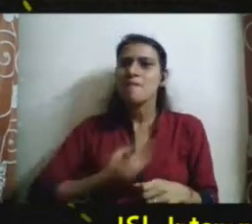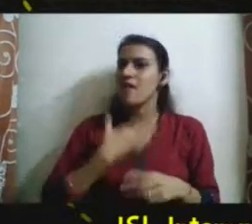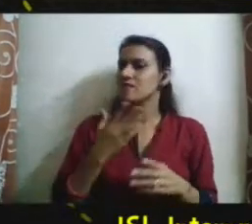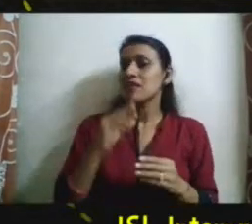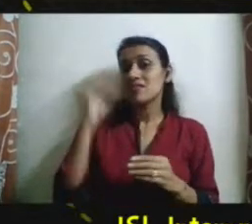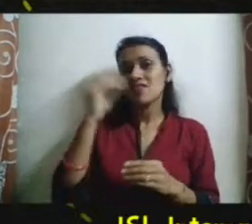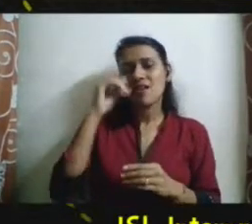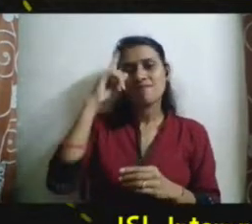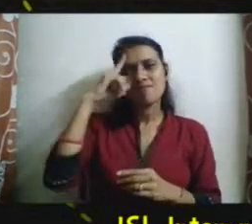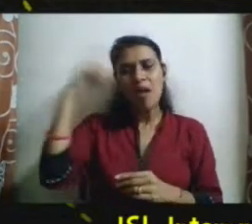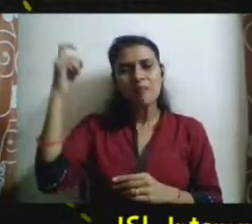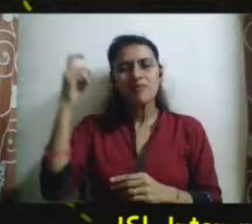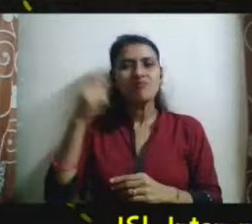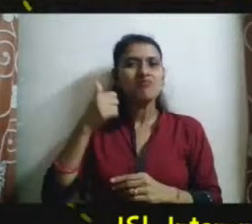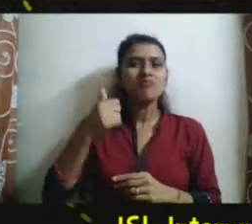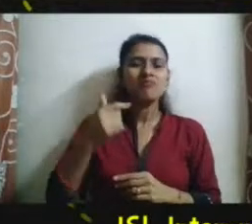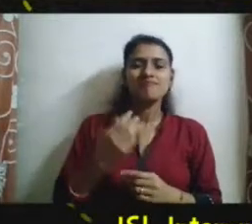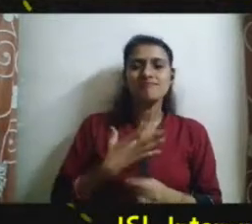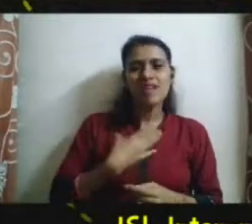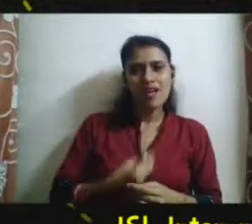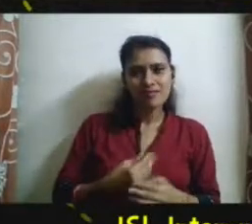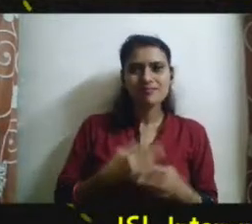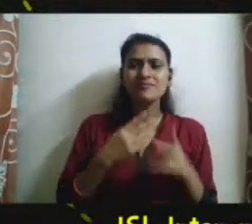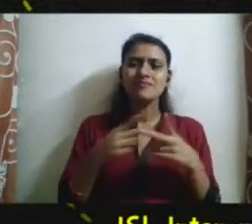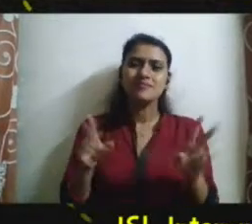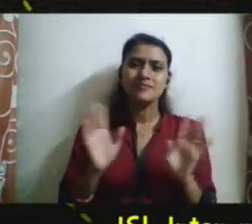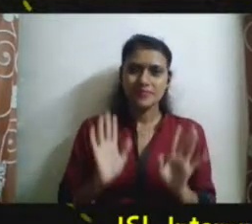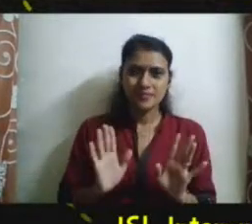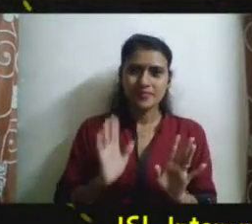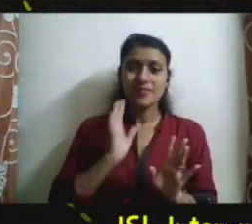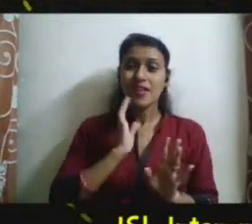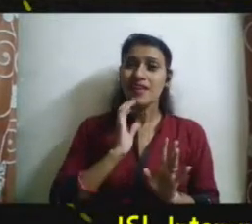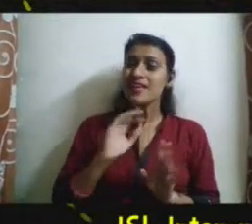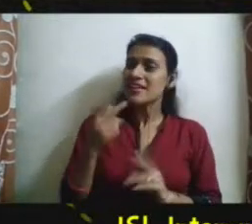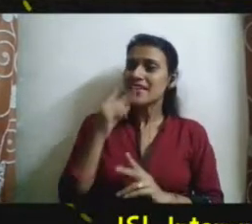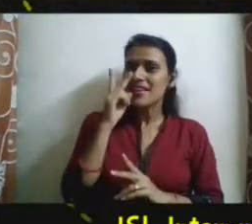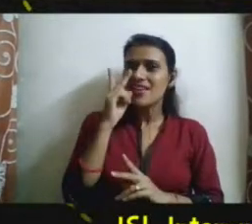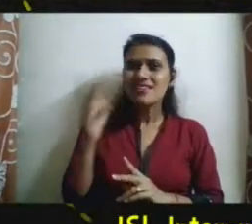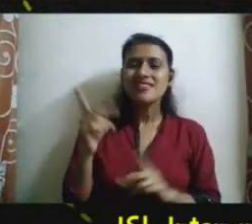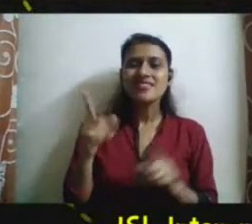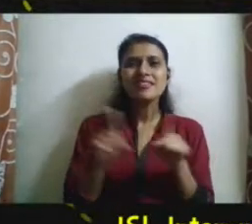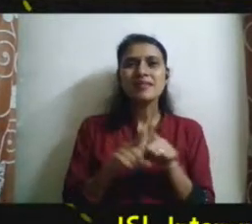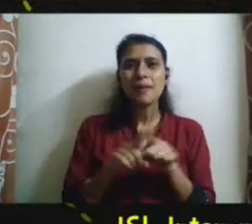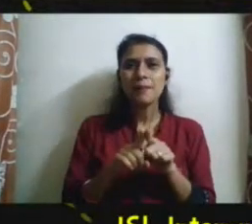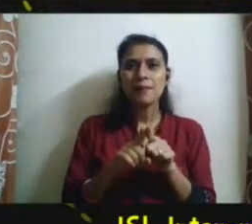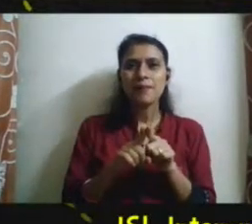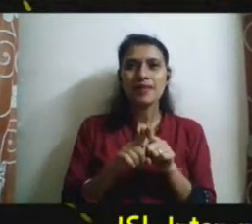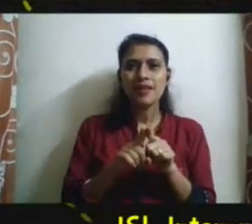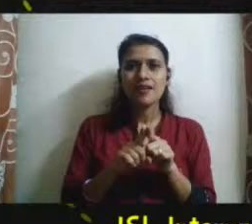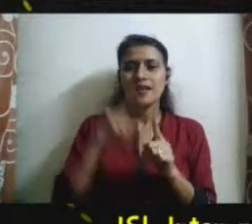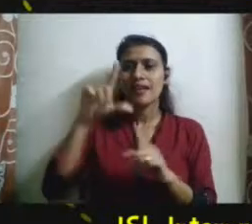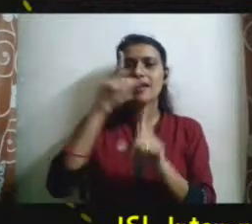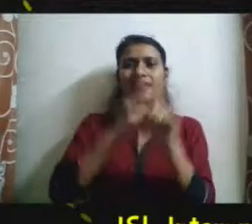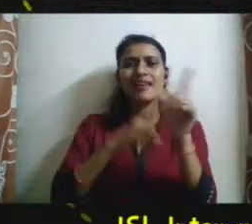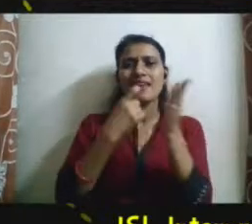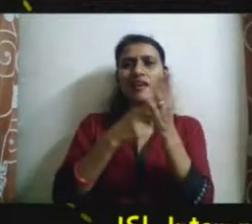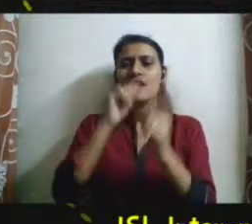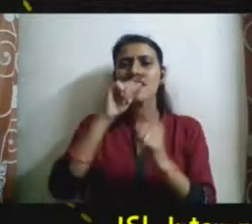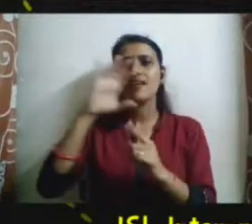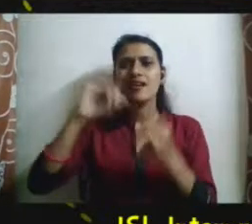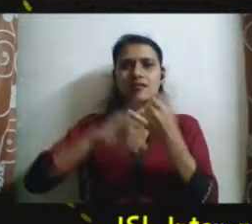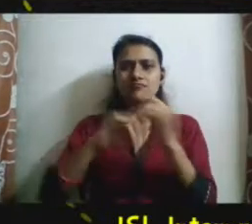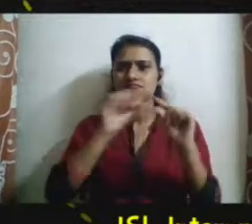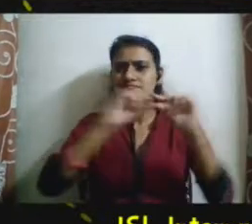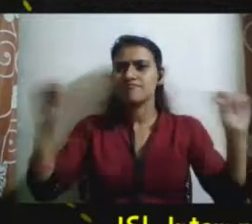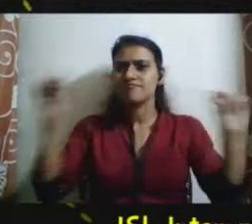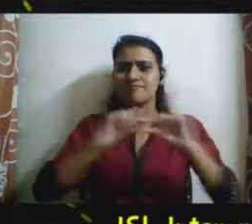I think here's another aspect of looking at lyrics as a vehicle